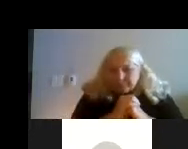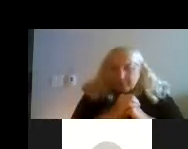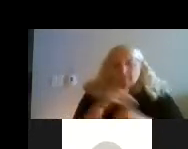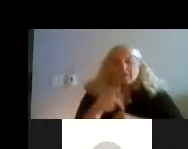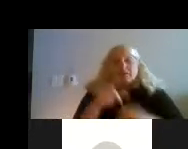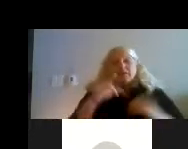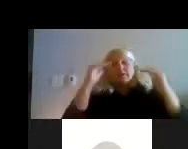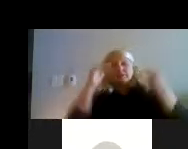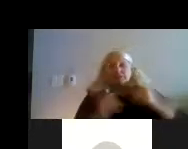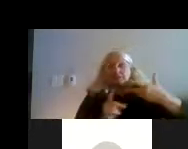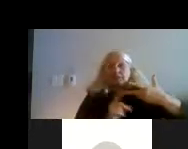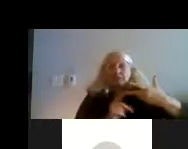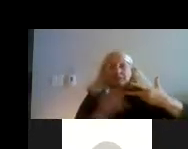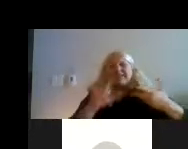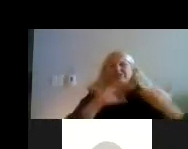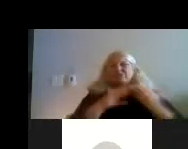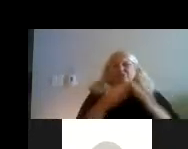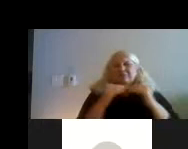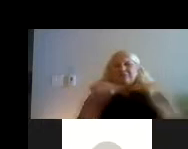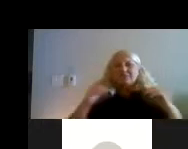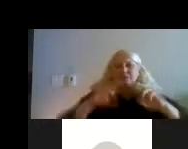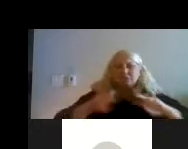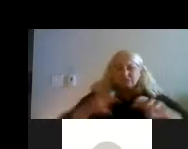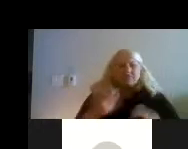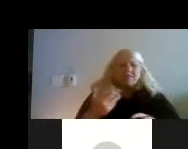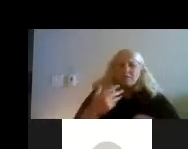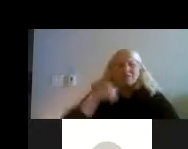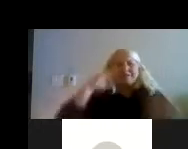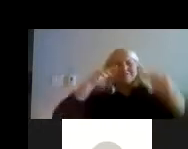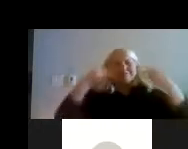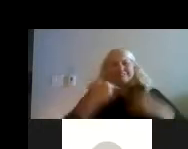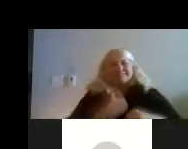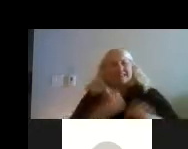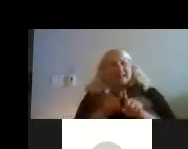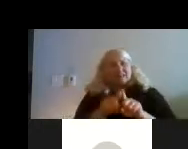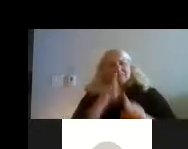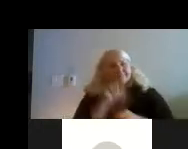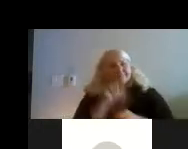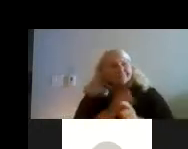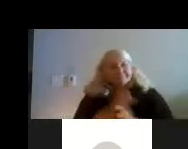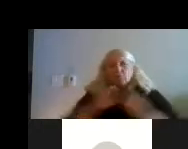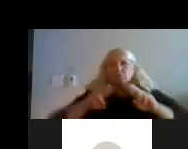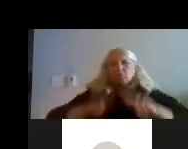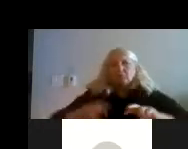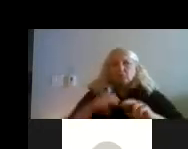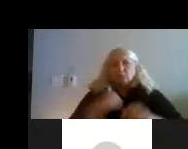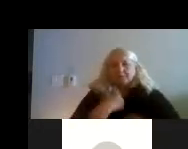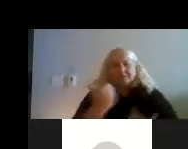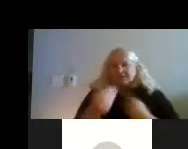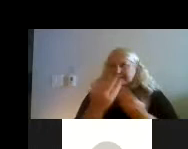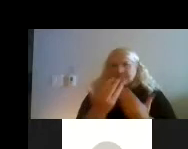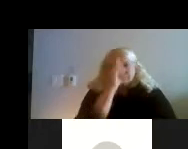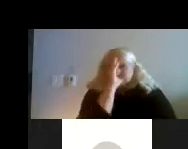research, we really see ourselves as researchers who are in direct service to the community. We've gone